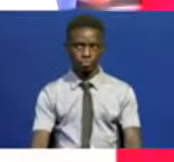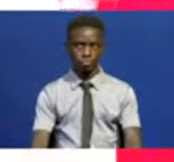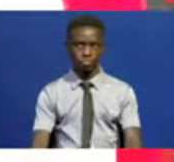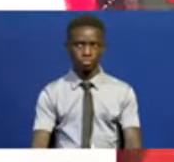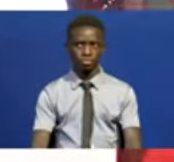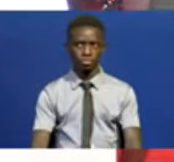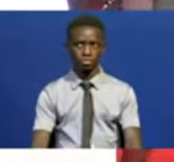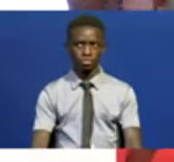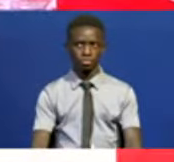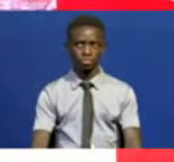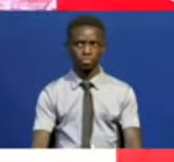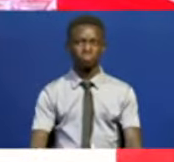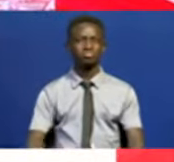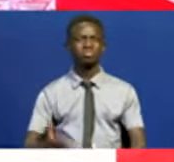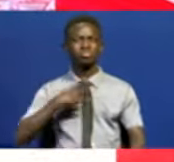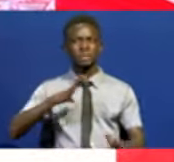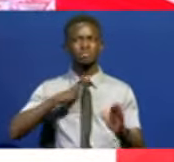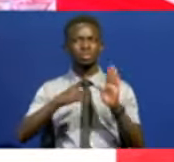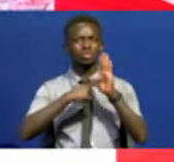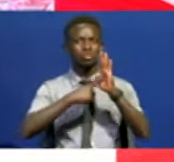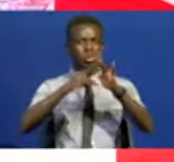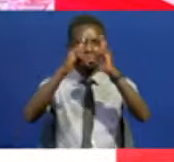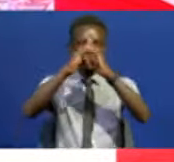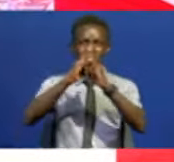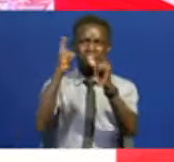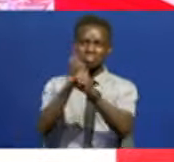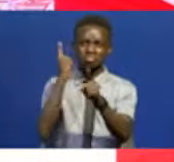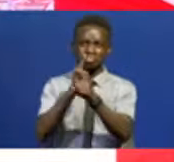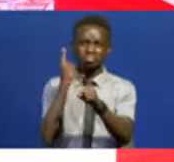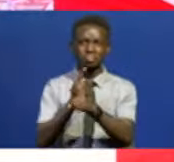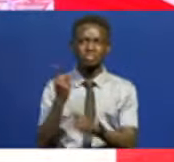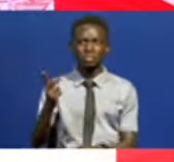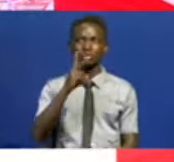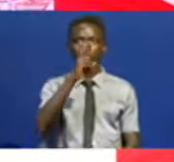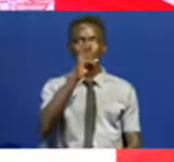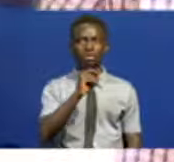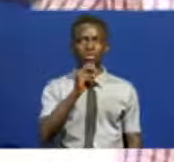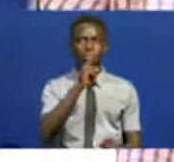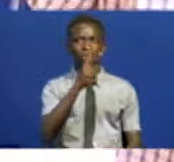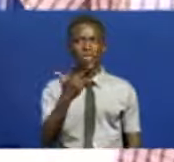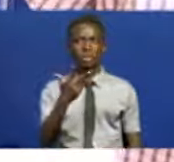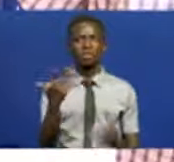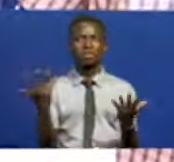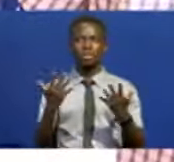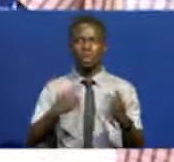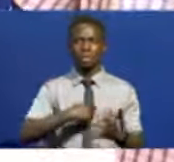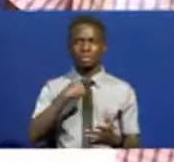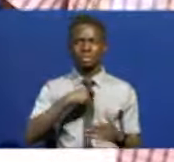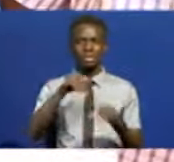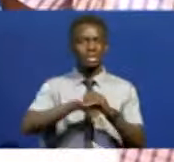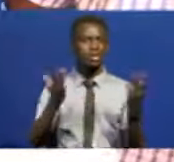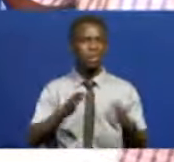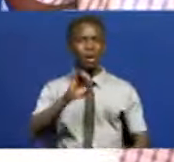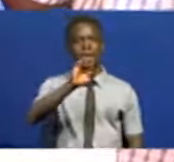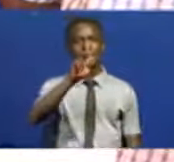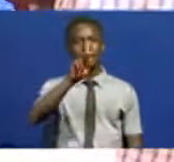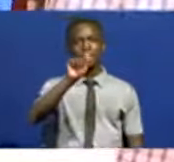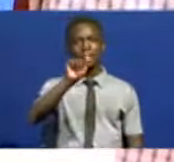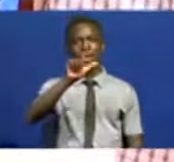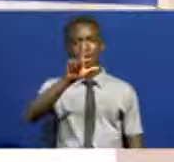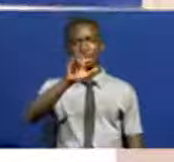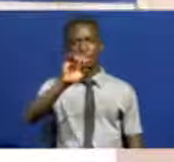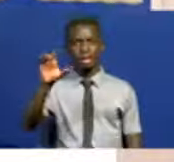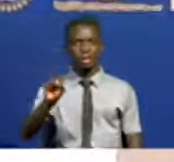Hundreds of exhibitors are attending the 2023 Turkana Cultural and Tourism Festival at Ekales Center in Lodua,